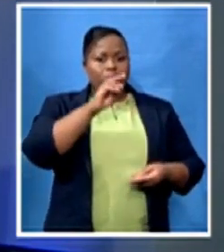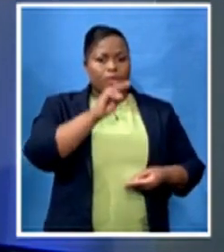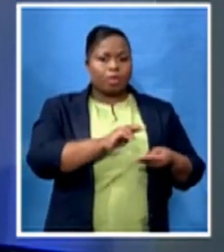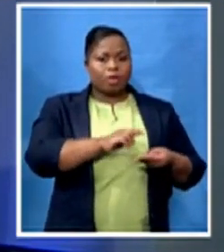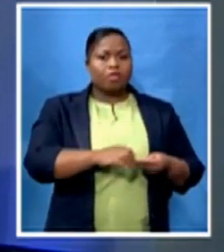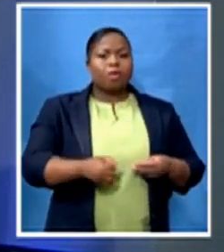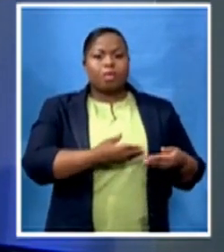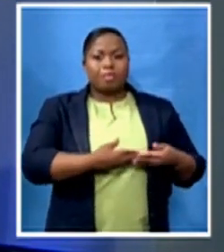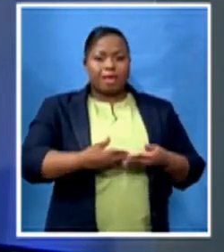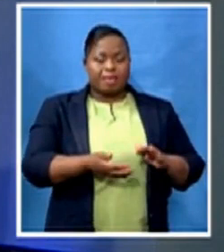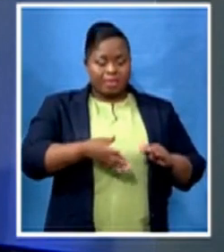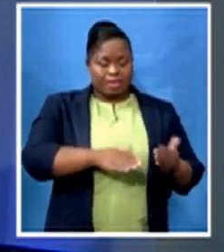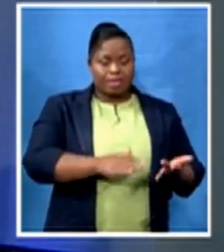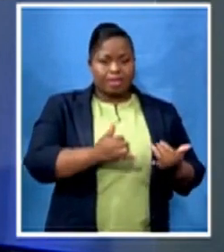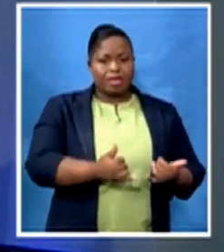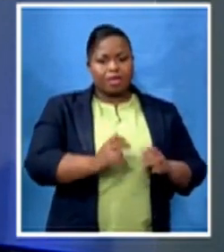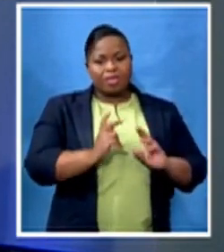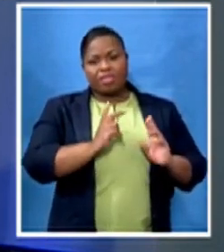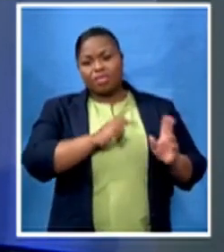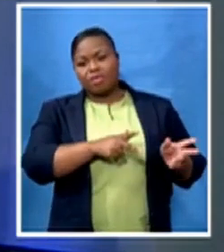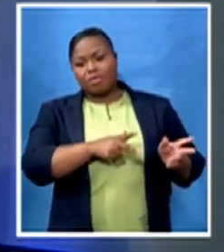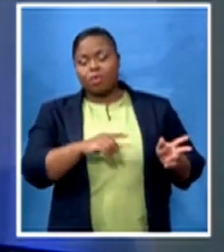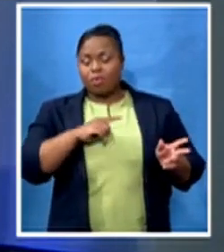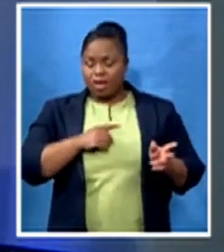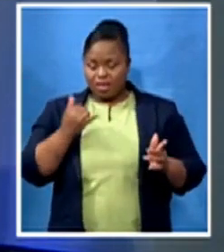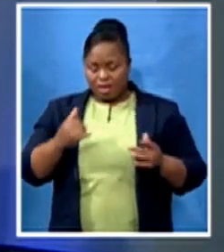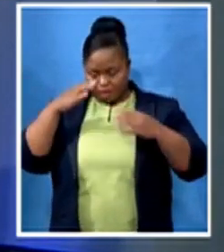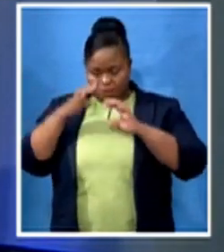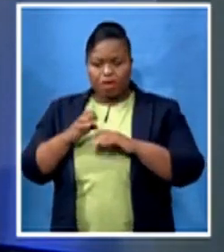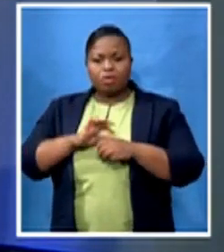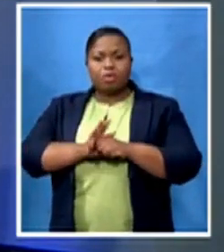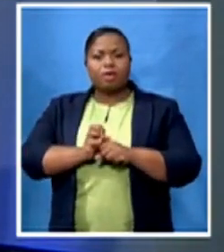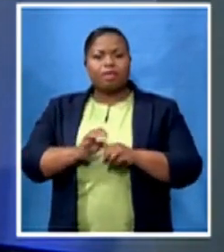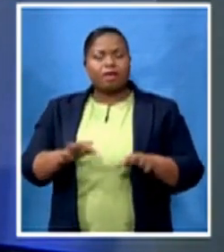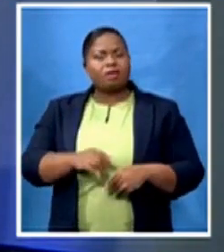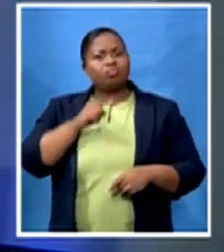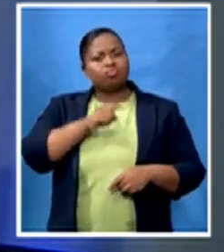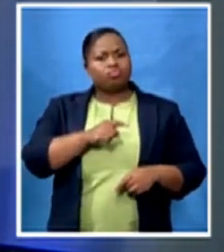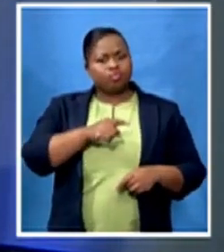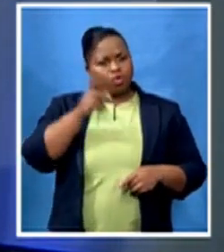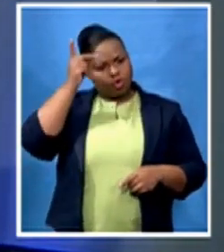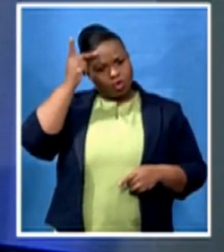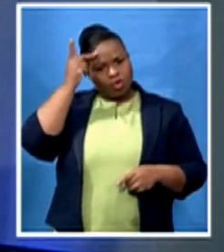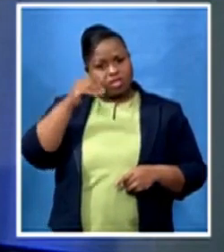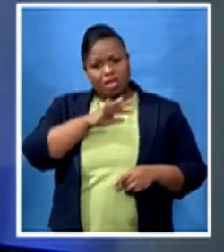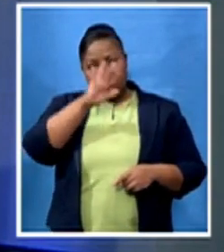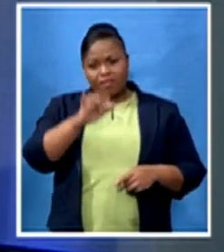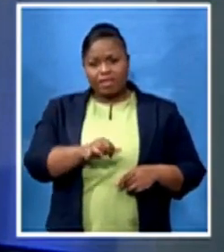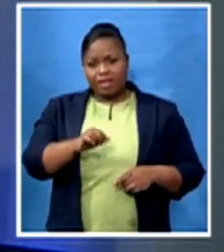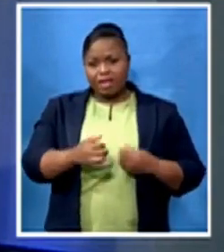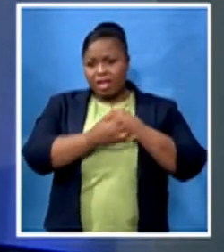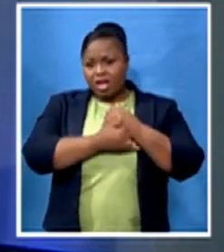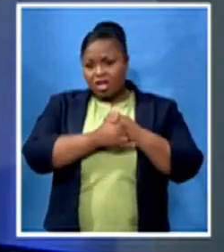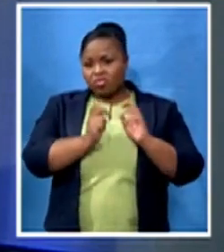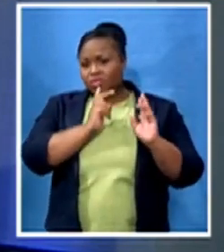back because of this pandemic. From your knowledge, are African countries neglecting sexual and reproductive health as